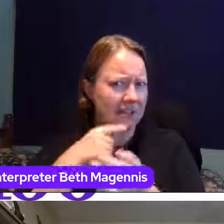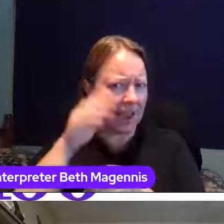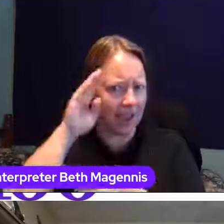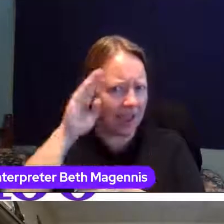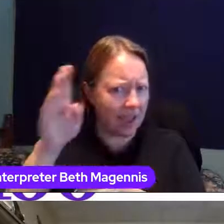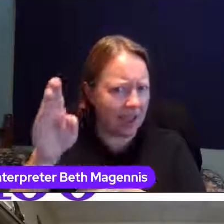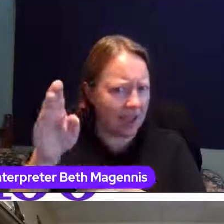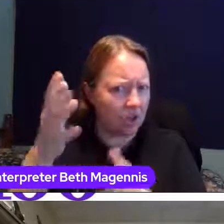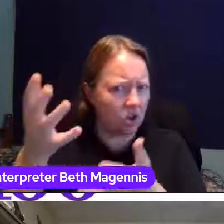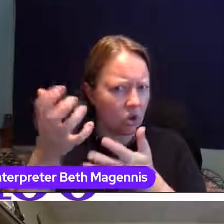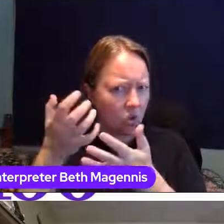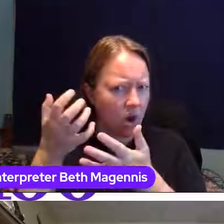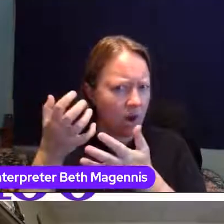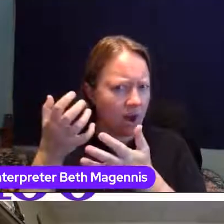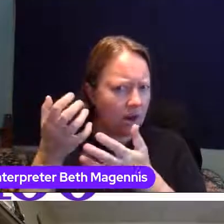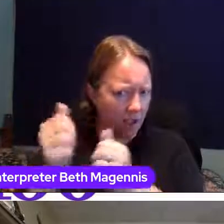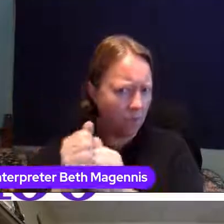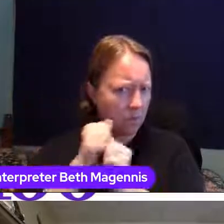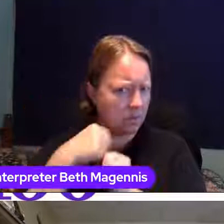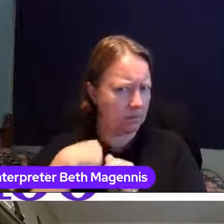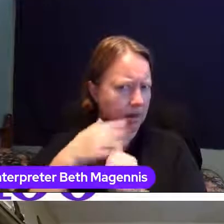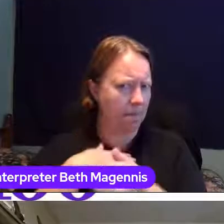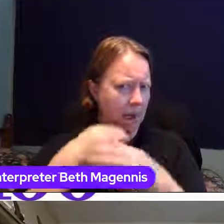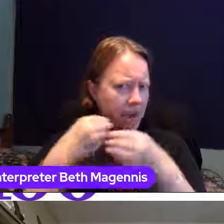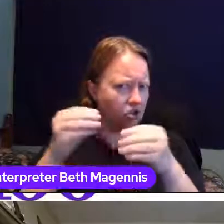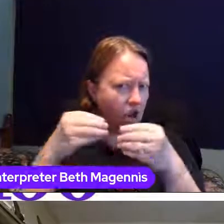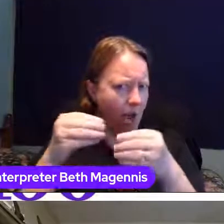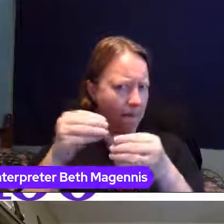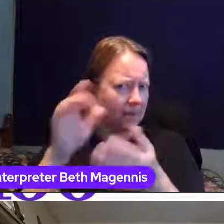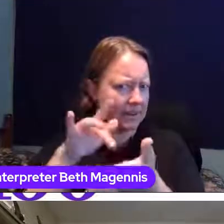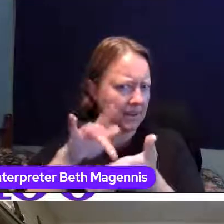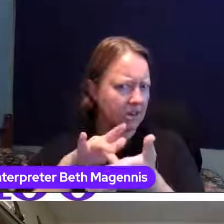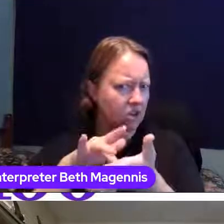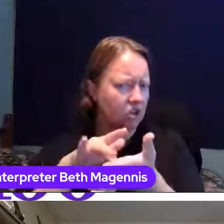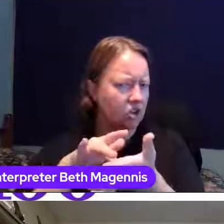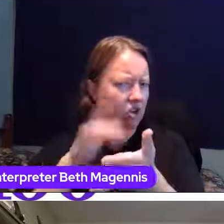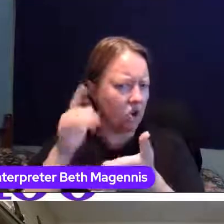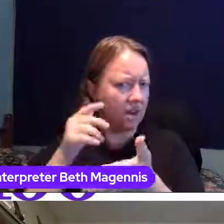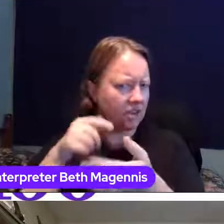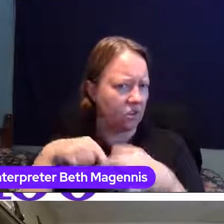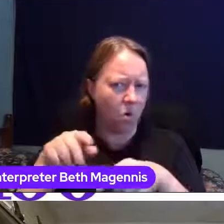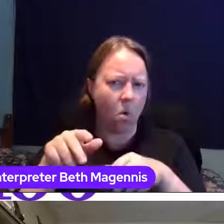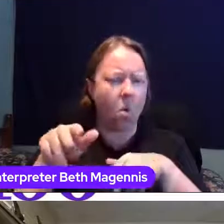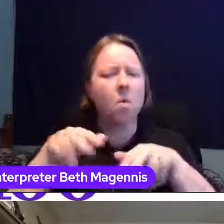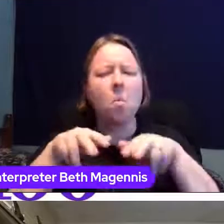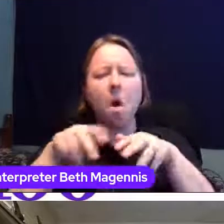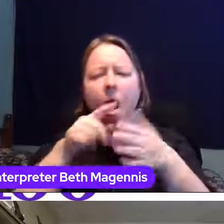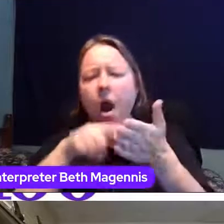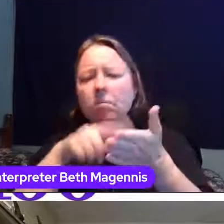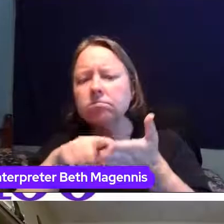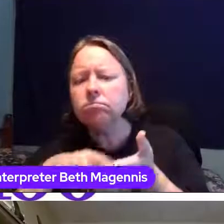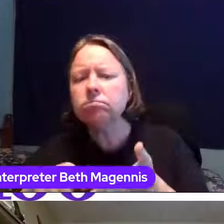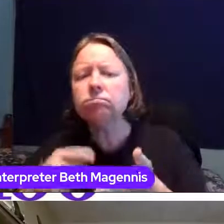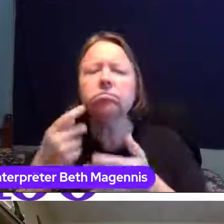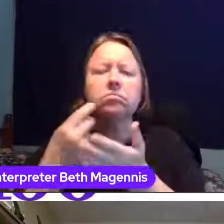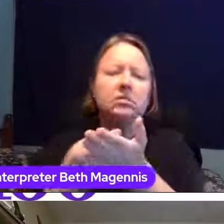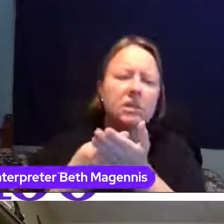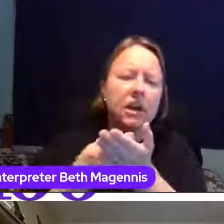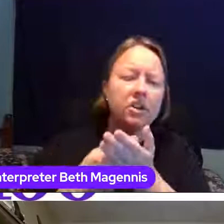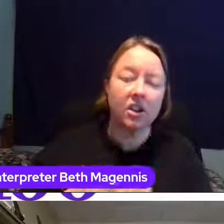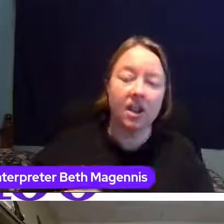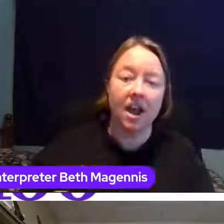do you want to, you know, come with me to my shopping center? Do you want to, let's take a walk, let's have a talk, you know? Guess